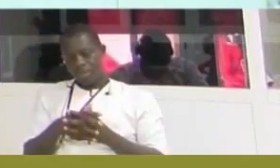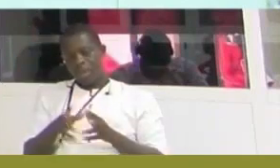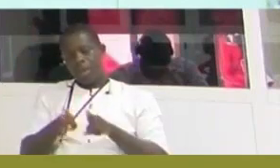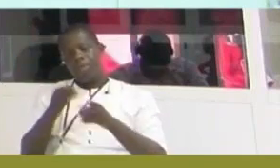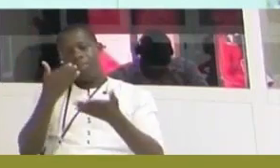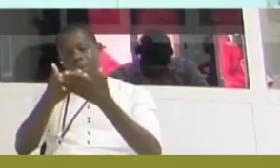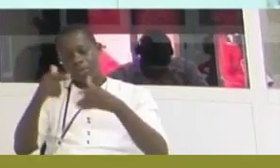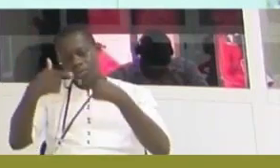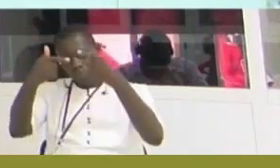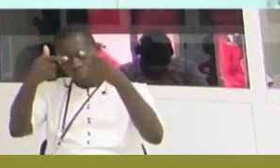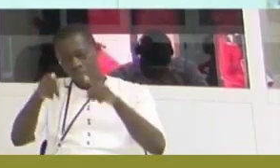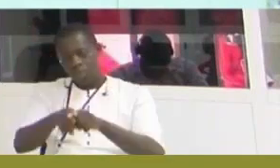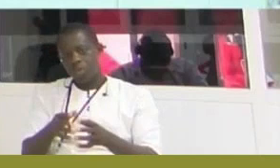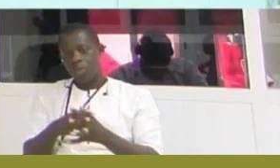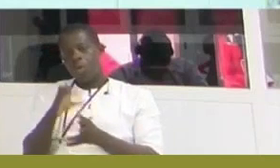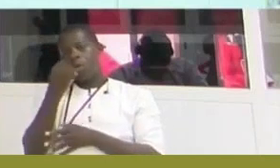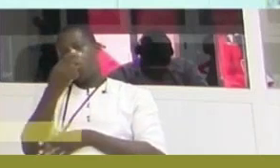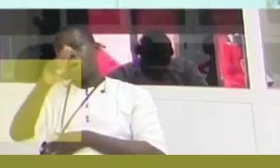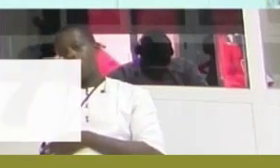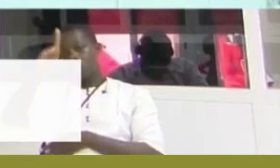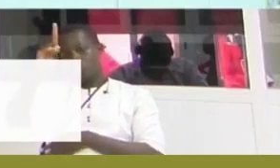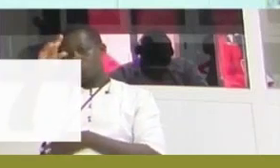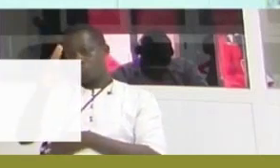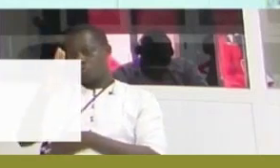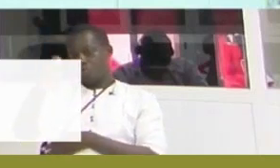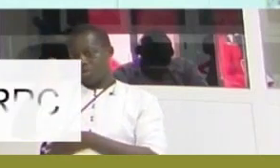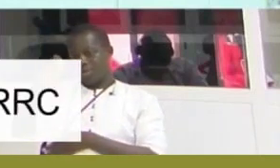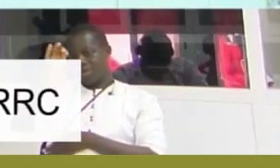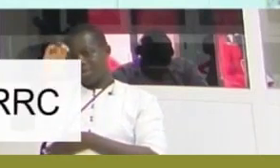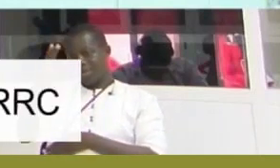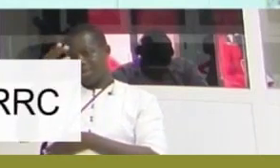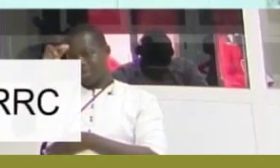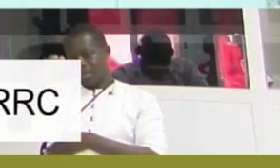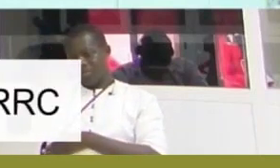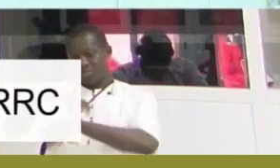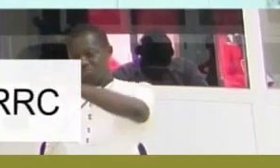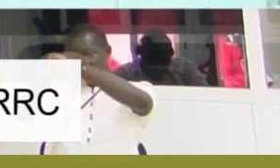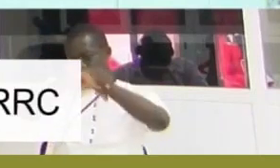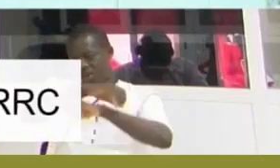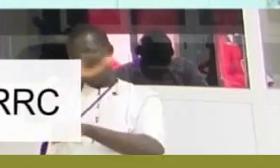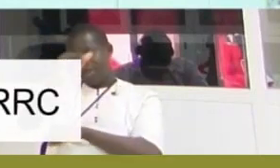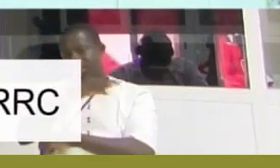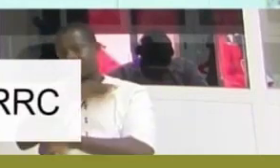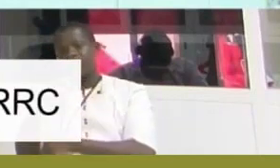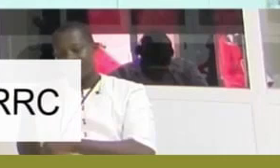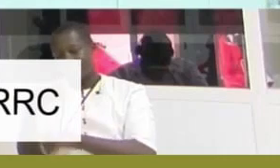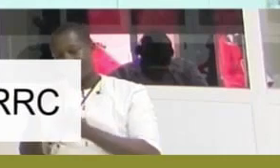proceed. Ko nga Nduru Cham samba nga fa. That we should take Nduru Cham away and kill